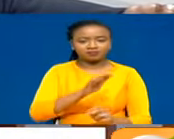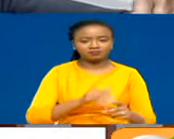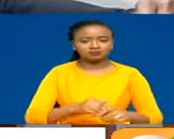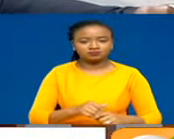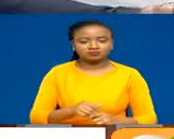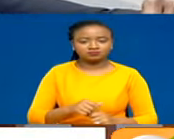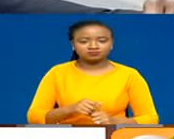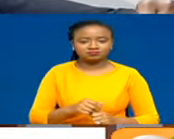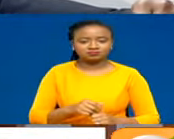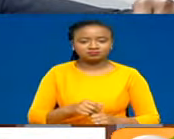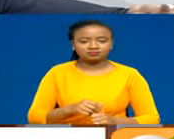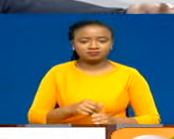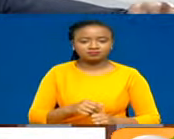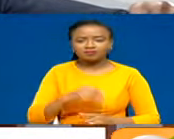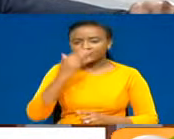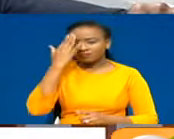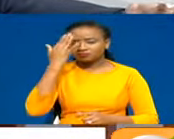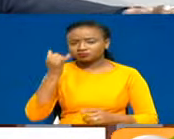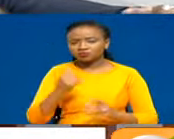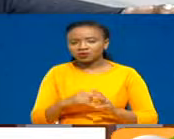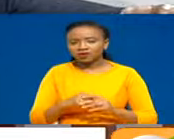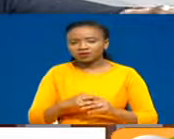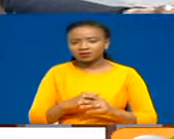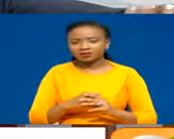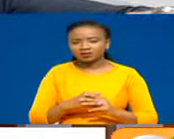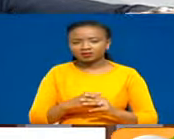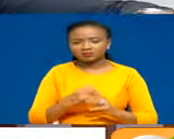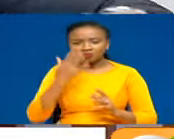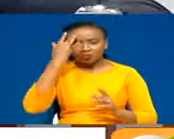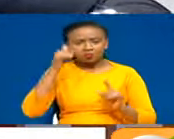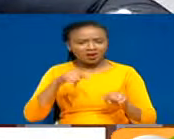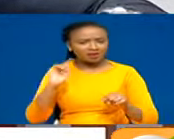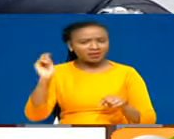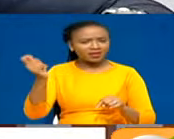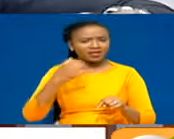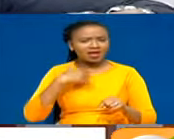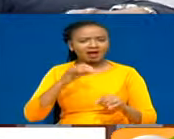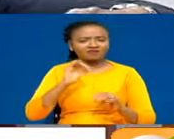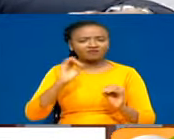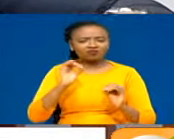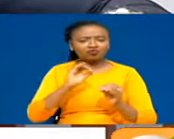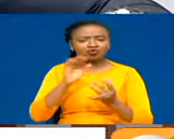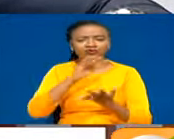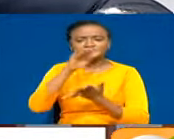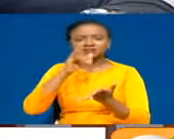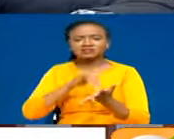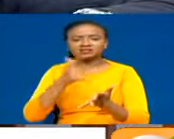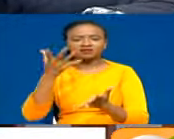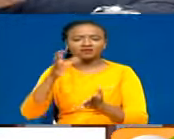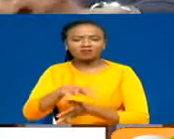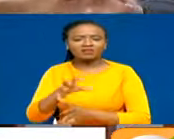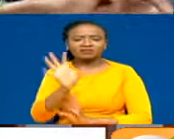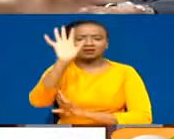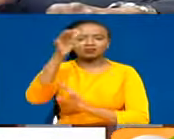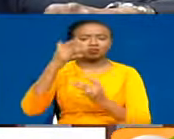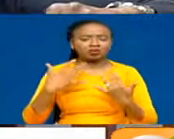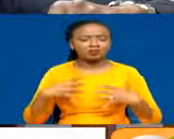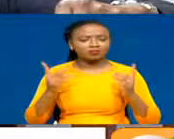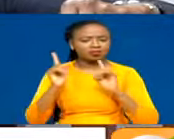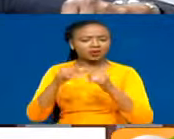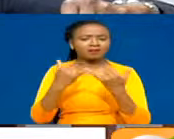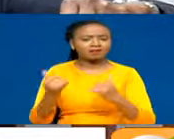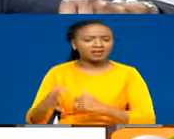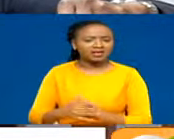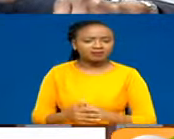continent. Yeah. Why is there no arena in Kenya? You know, like, why is there no arena in Nigeria? Why is there no arena in a lot of